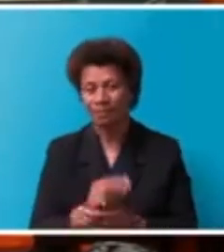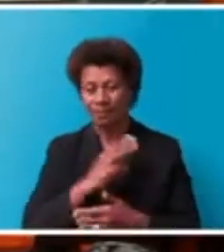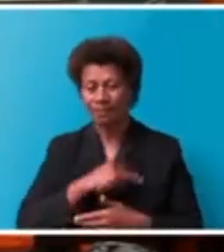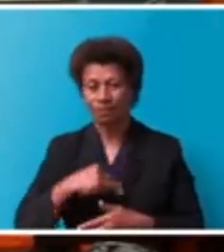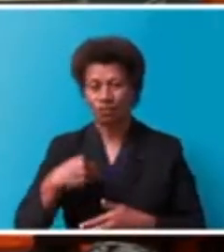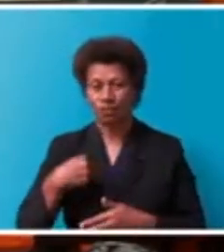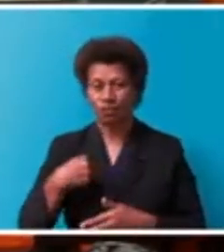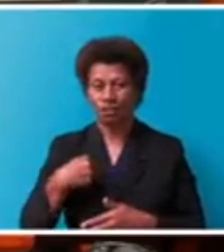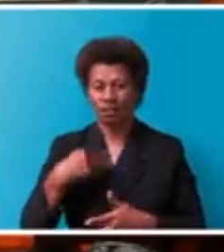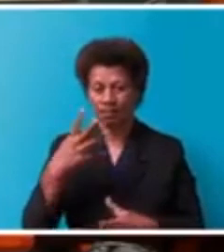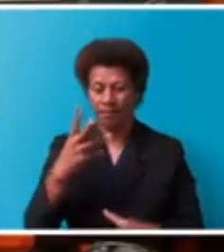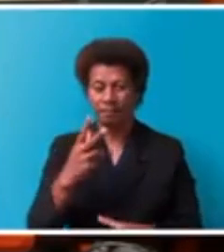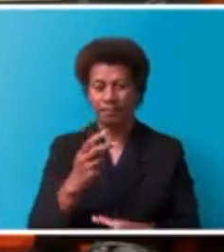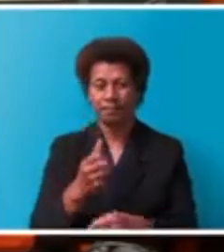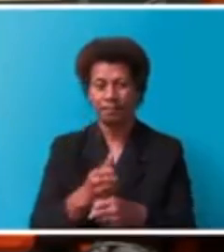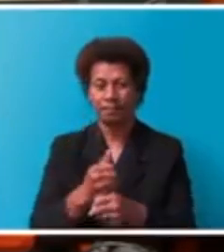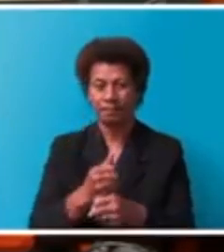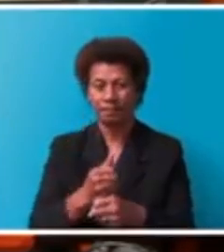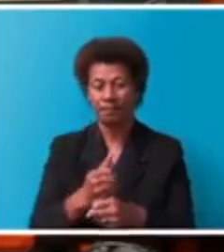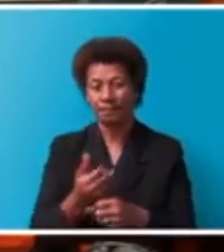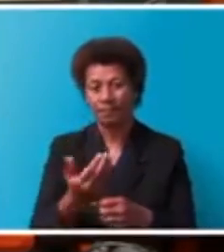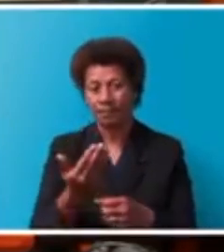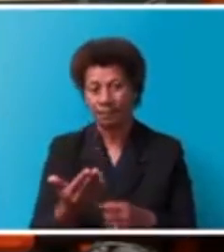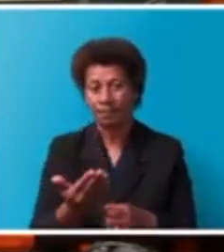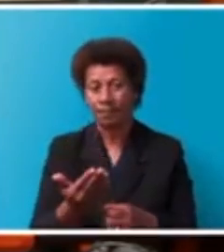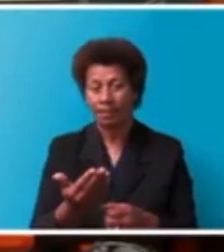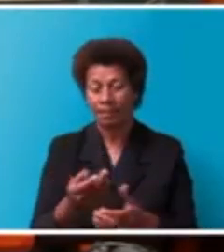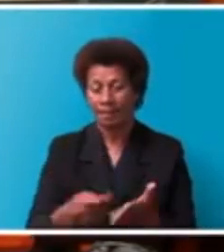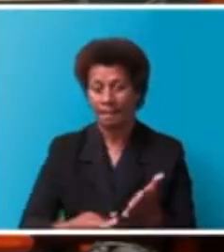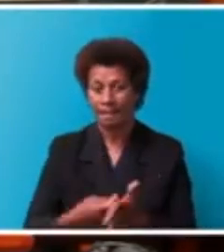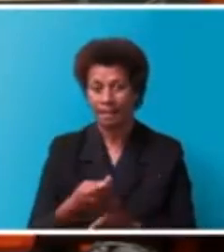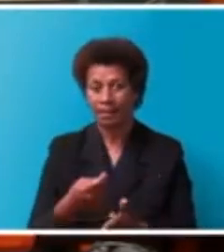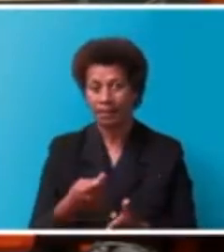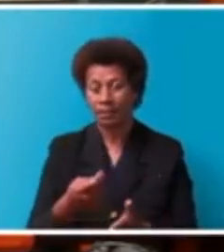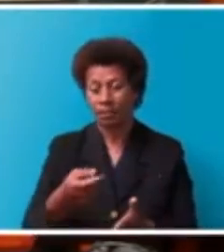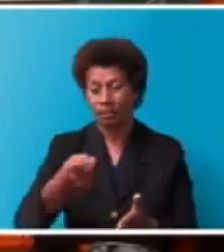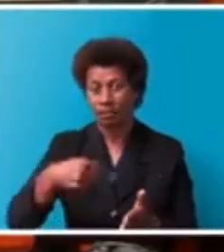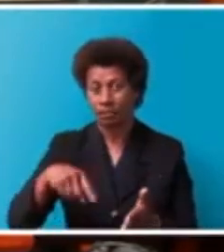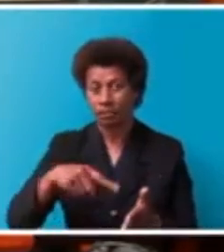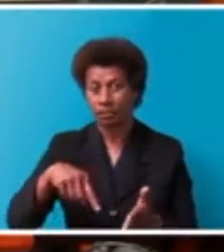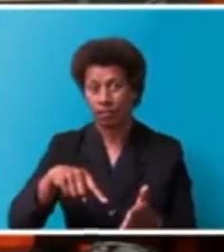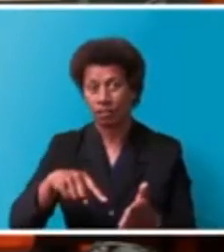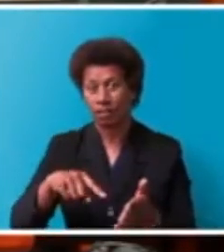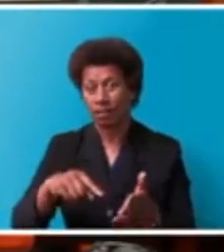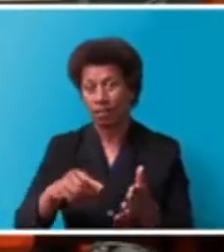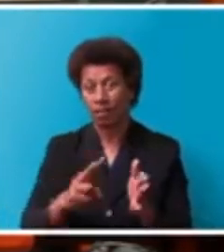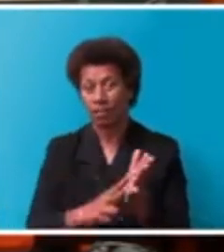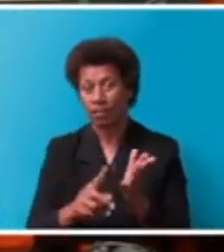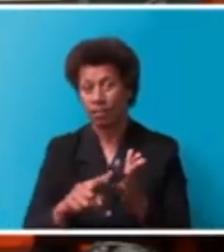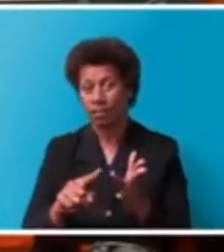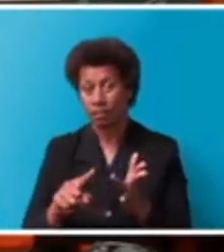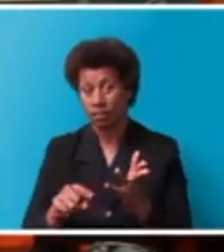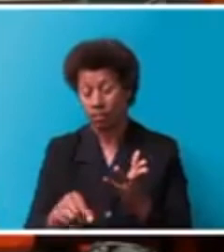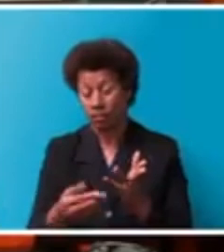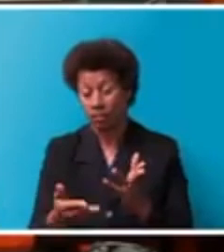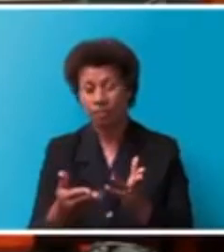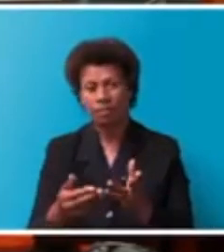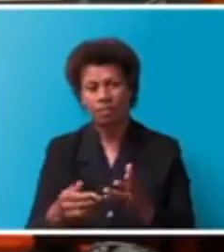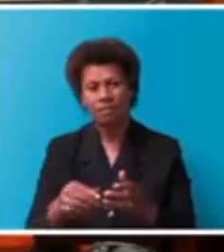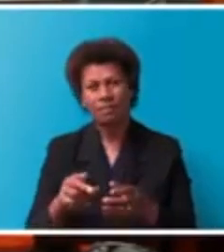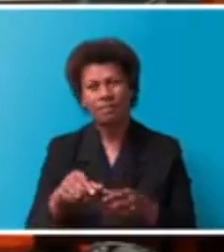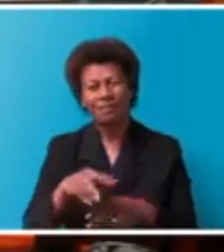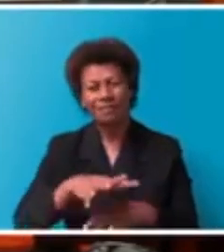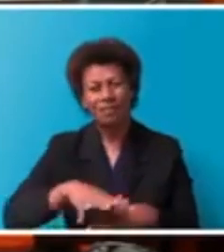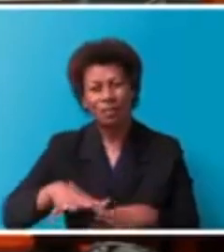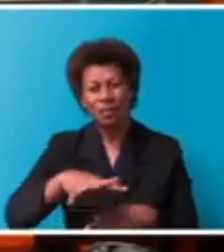the review of annuity payments for the Suva landowners on state land, which covers 3,000 acres across domain in Suva,